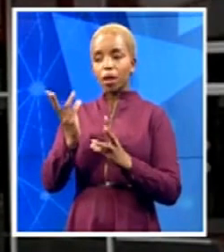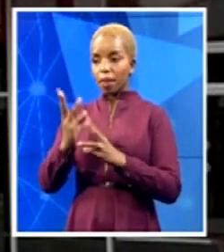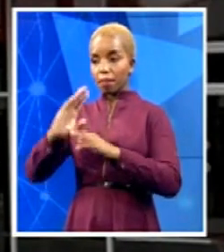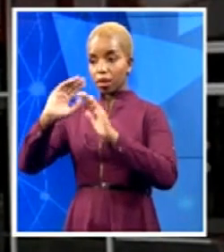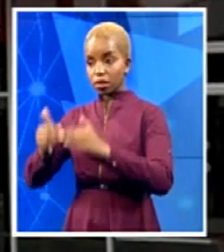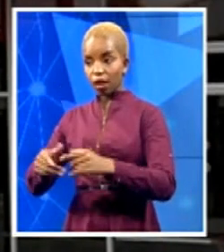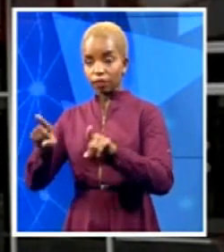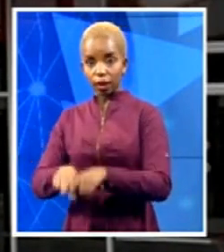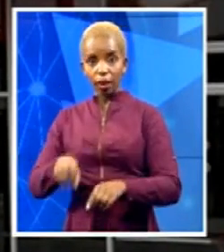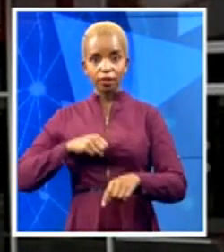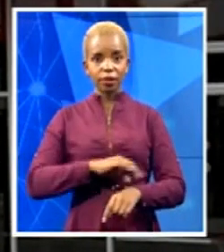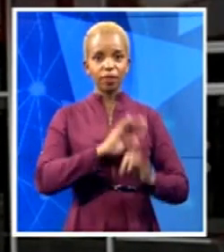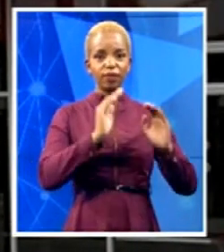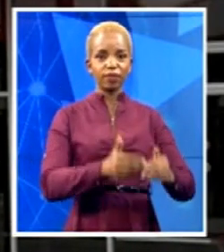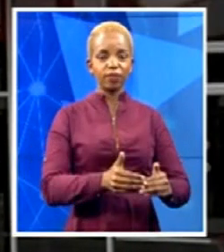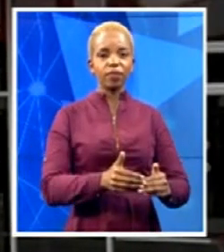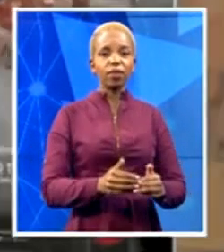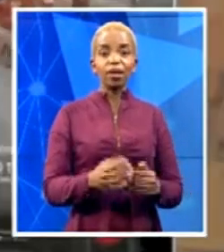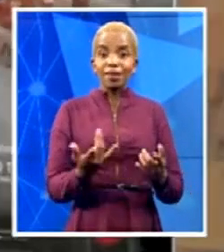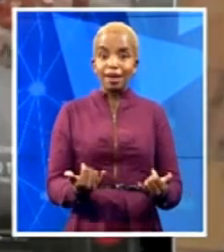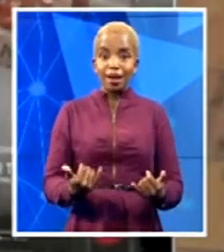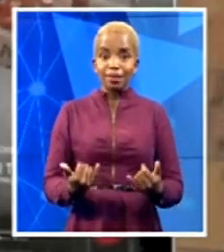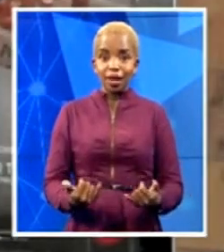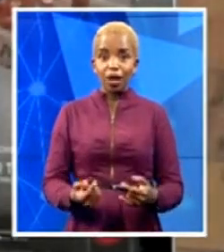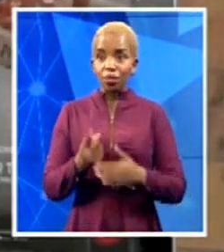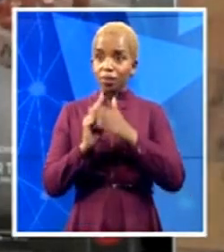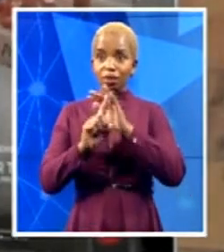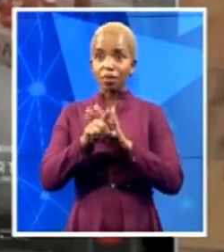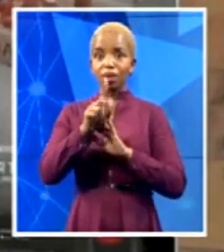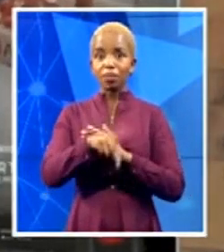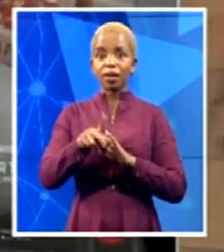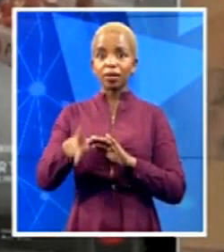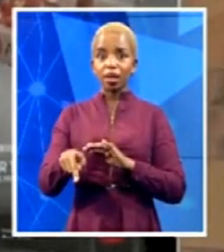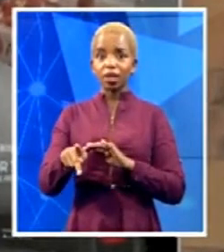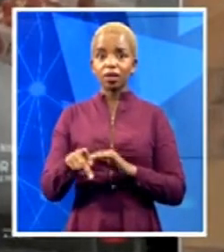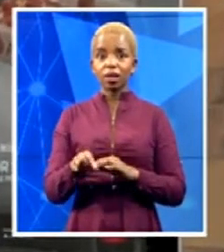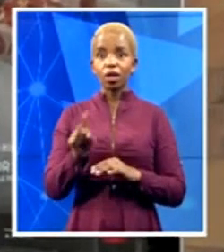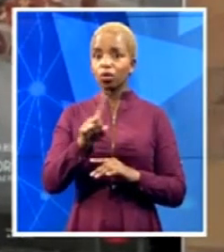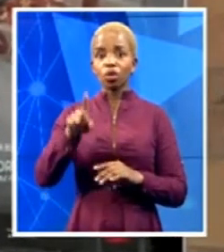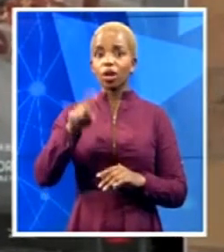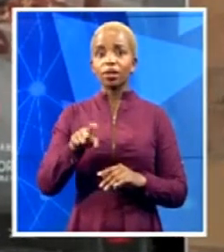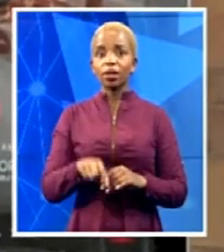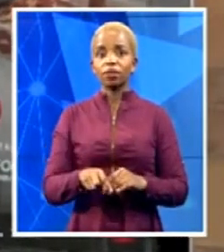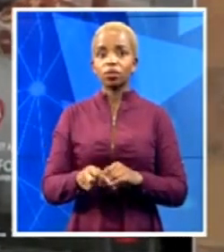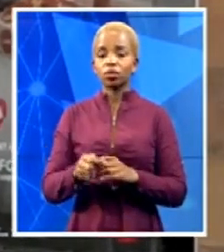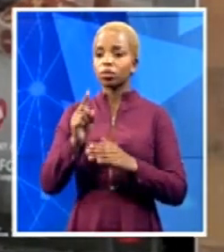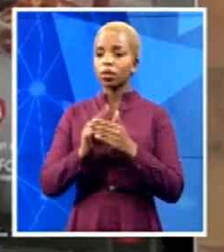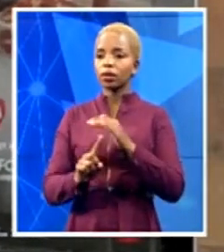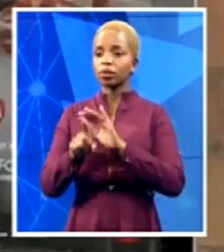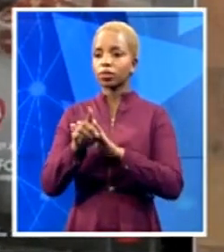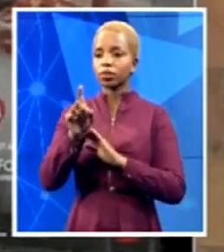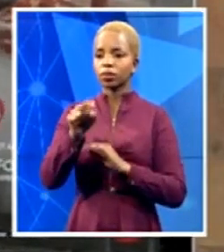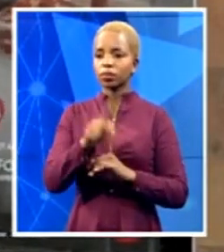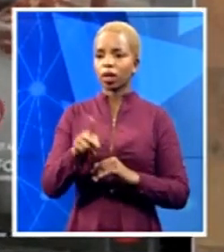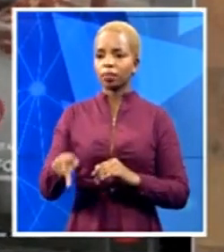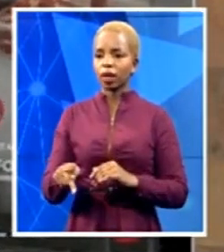now, you can walk into a Pick n Pay. You don't have to be tested yourself. You don't have to be wearing a mask to walk into a Pick n Pay. The people who work there don't have to be tested either. And